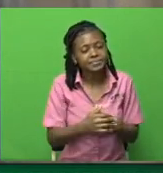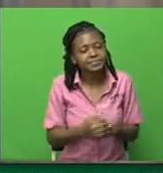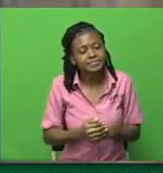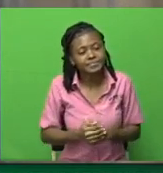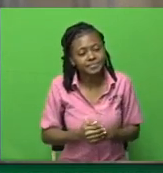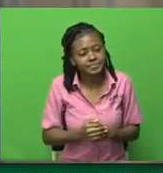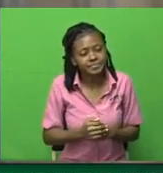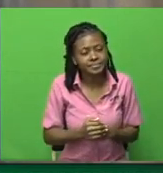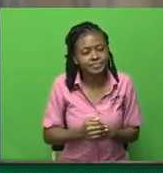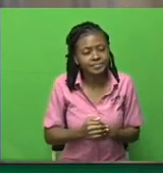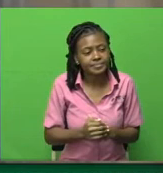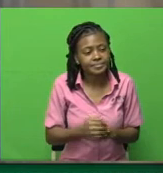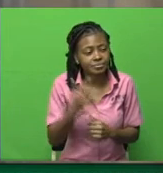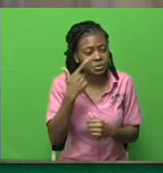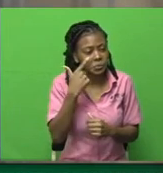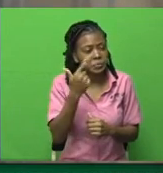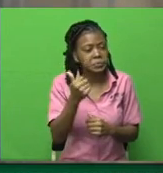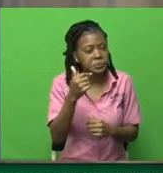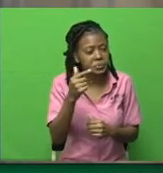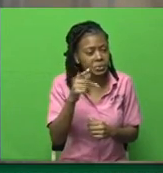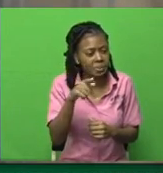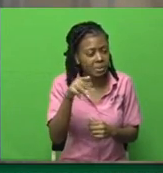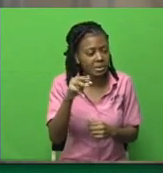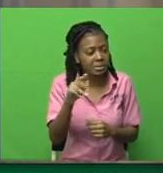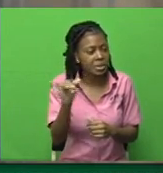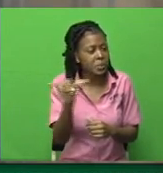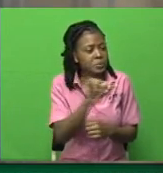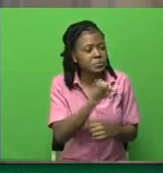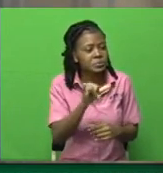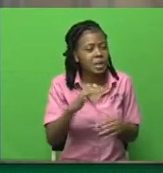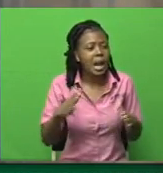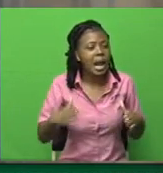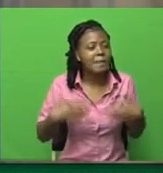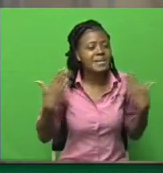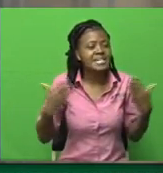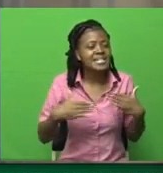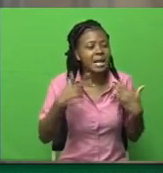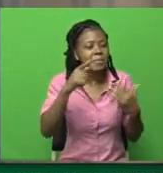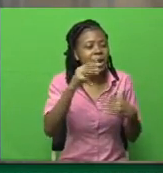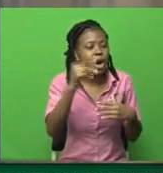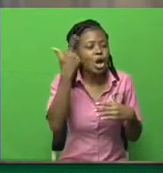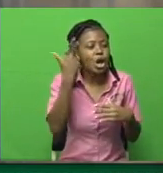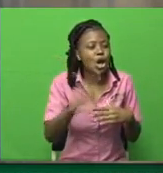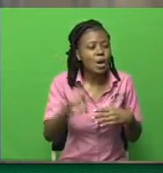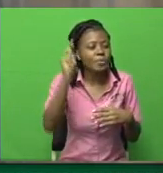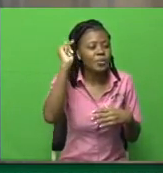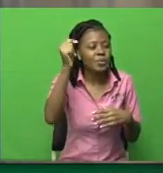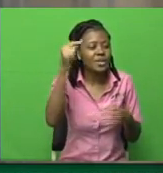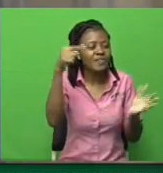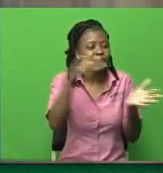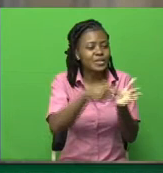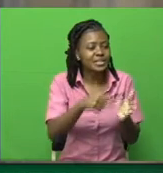seems to me that even if pnm sees to be happy that the pnm lost the elections in Tobago